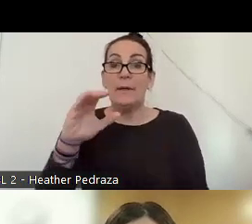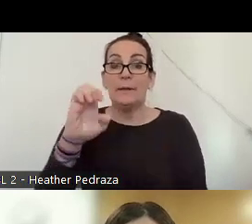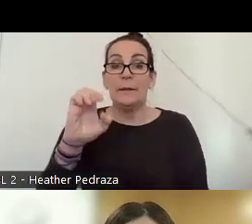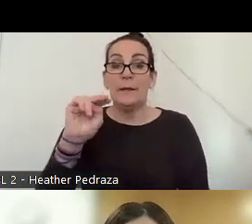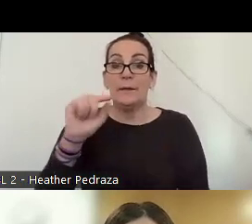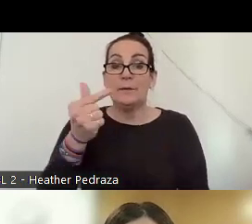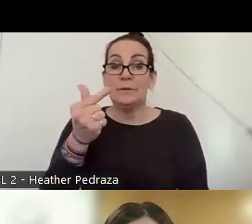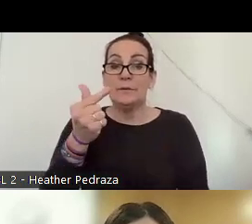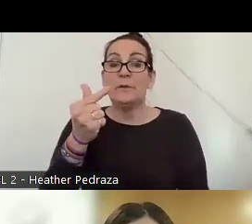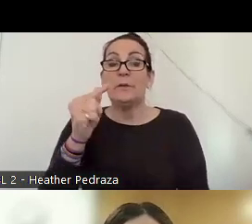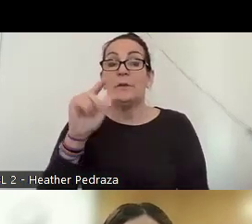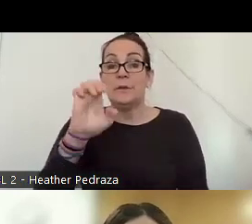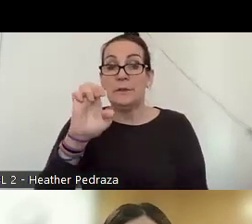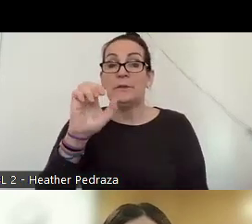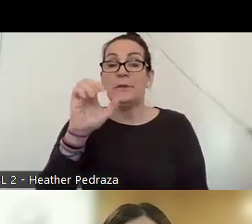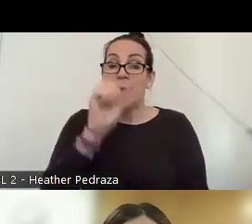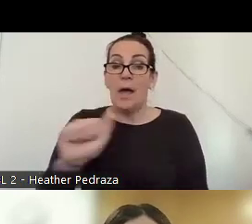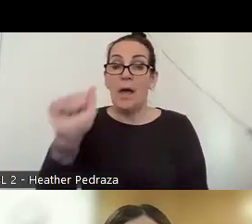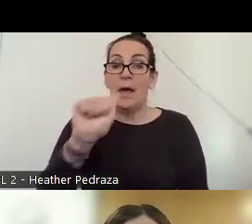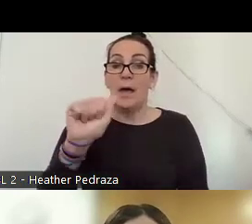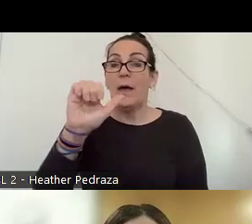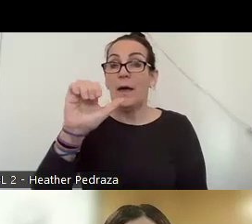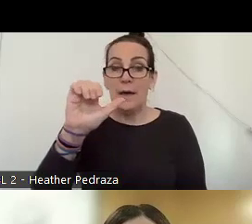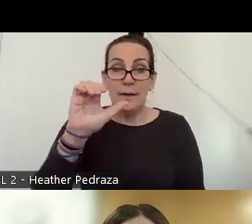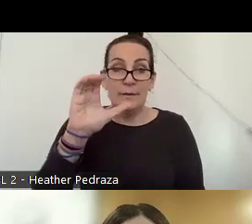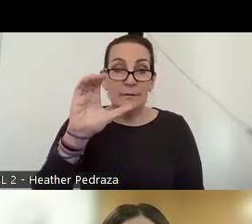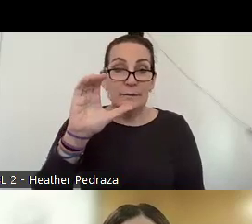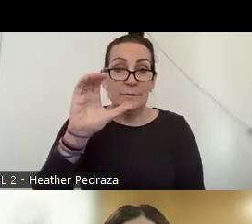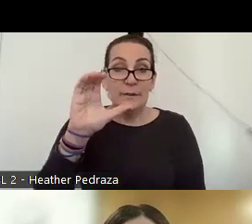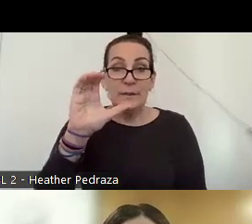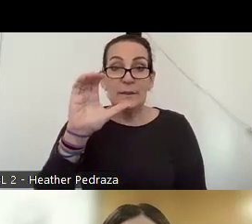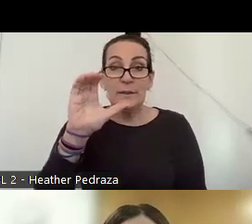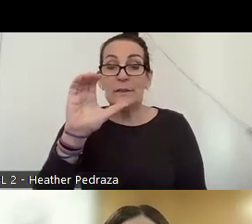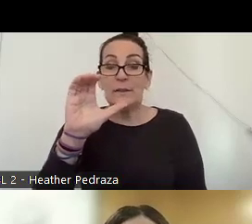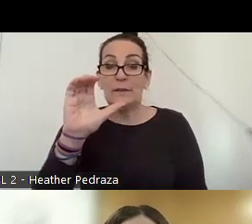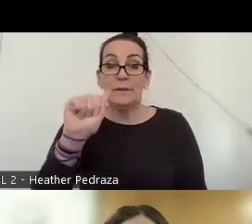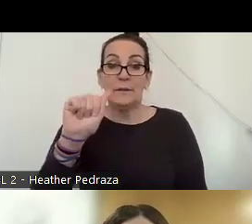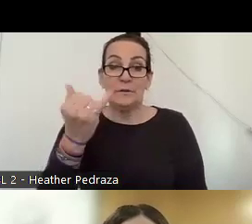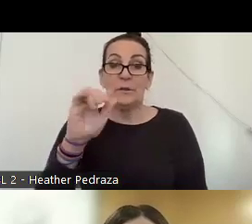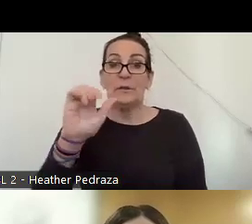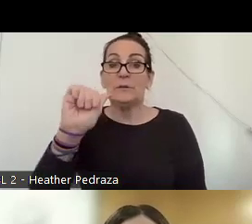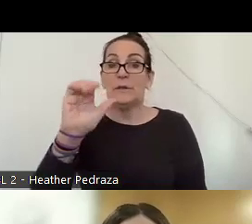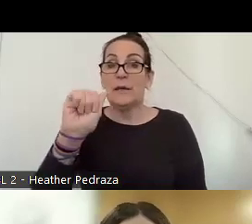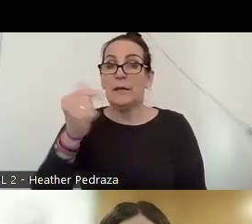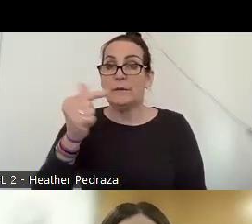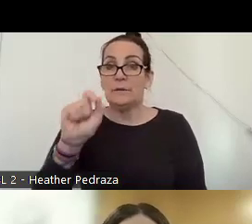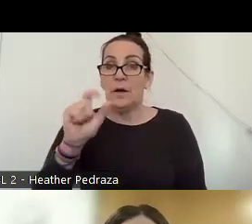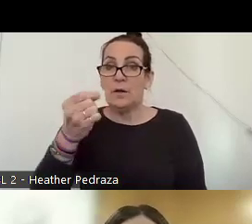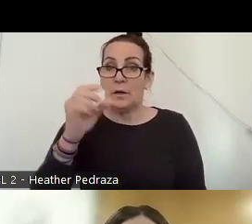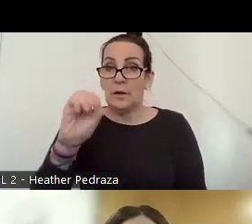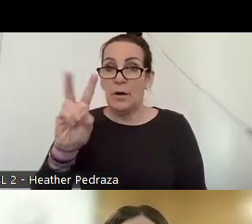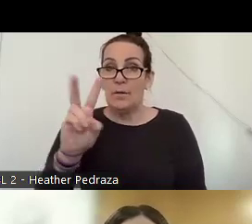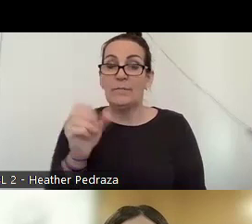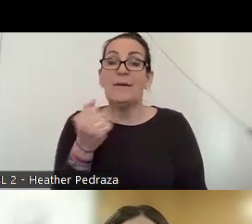engage@aging.ca.gov and request the link to the consumer application. And thank you to those who have already sent a few recommendations.